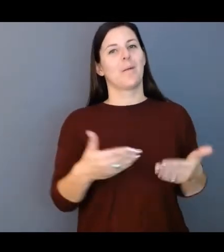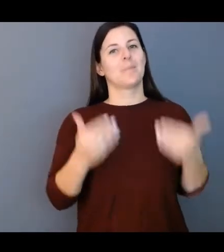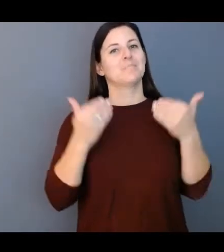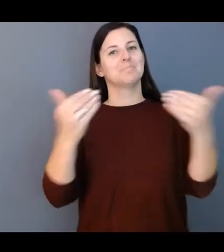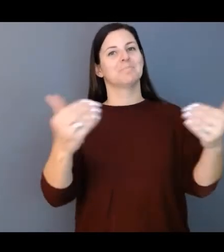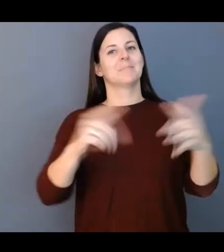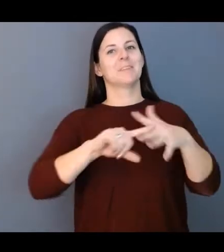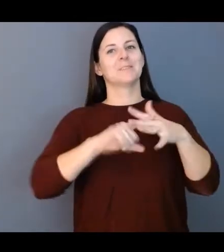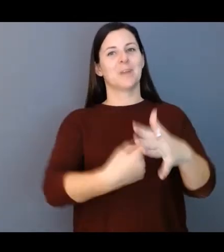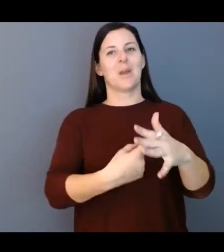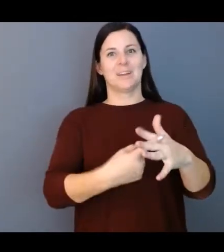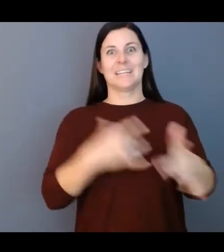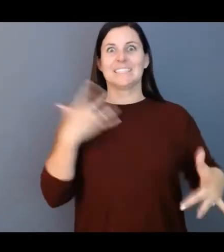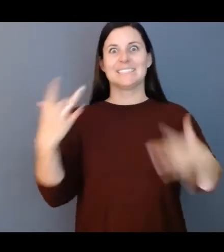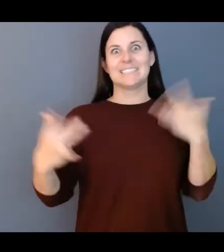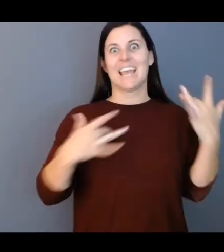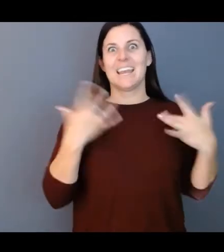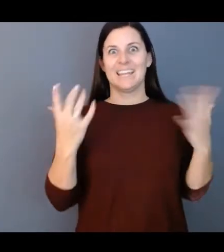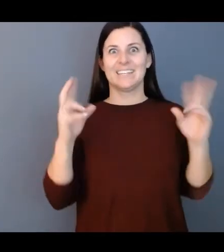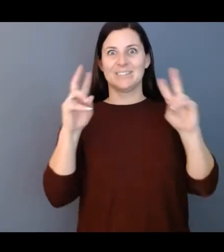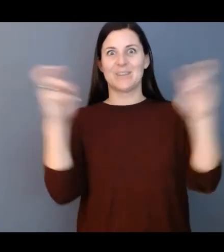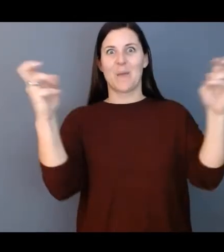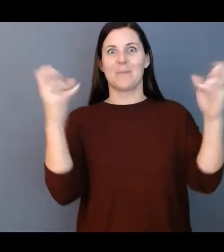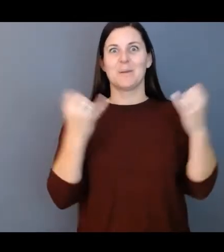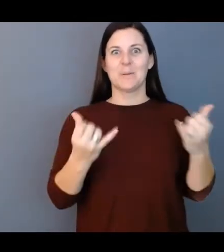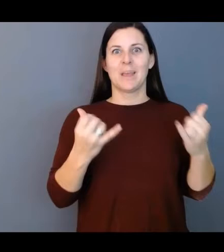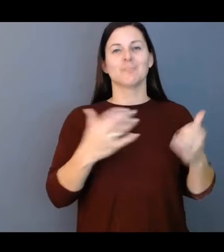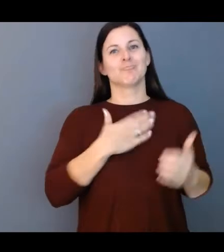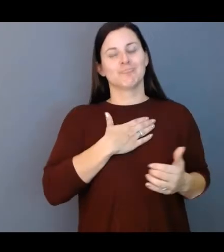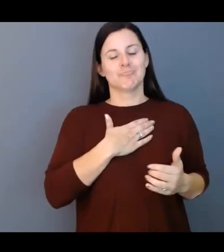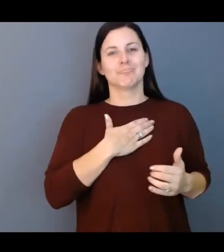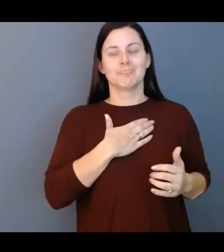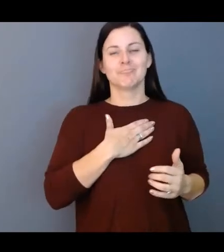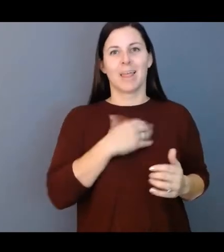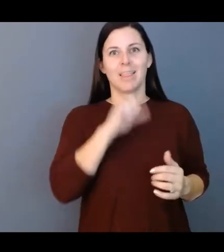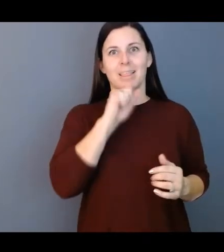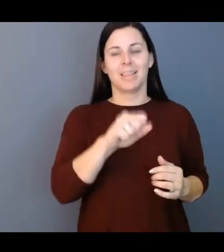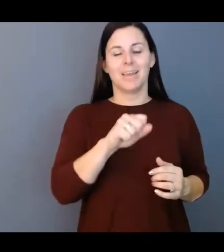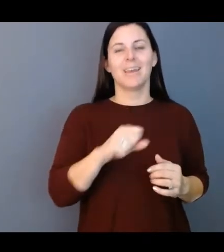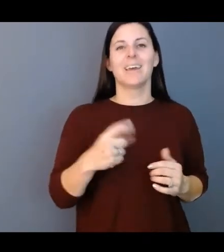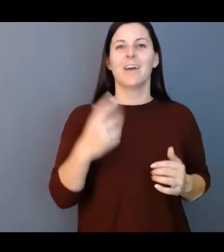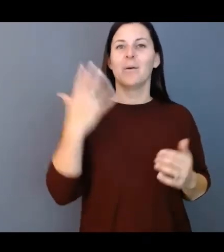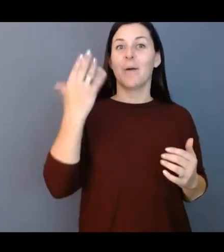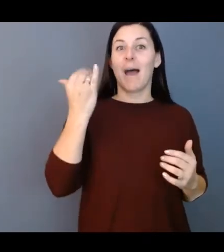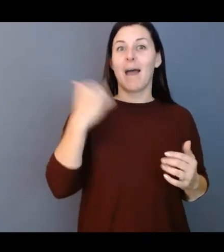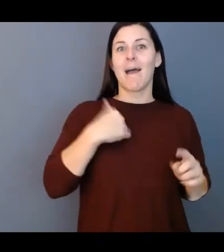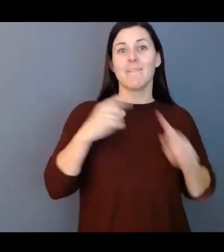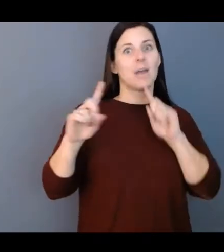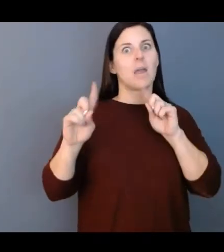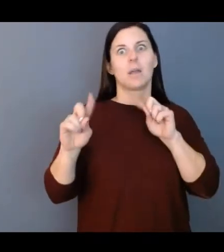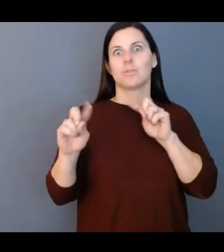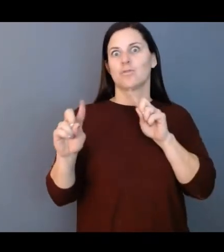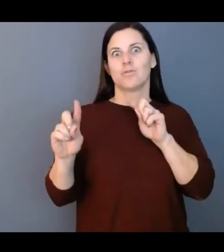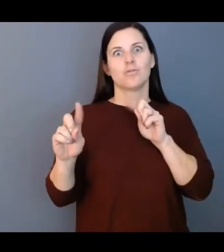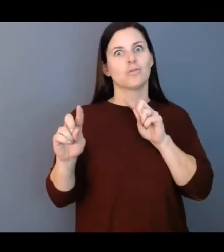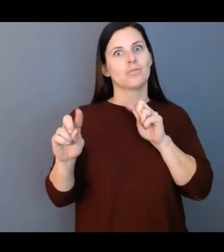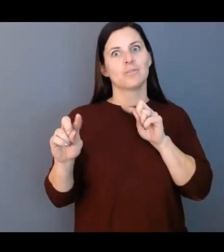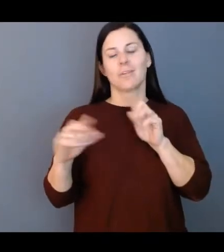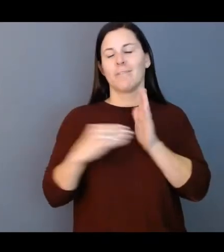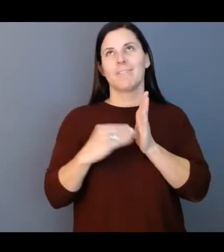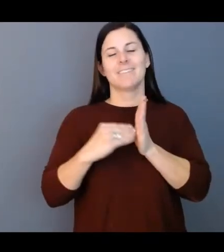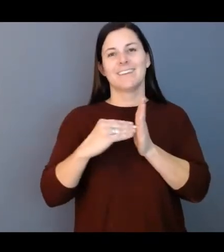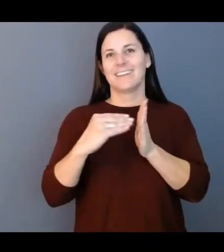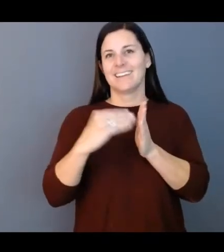welcome, and let's jump right in. I think this is a very exciting topic. It's a topic that's close to my heart because I've answered this